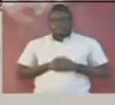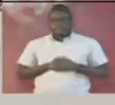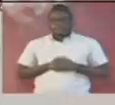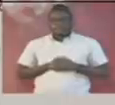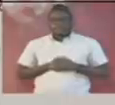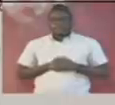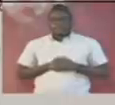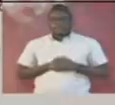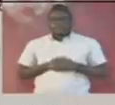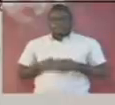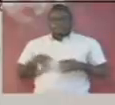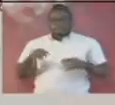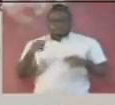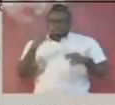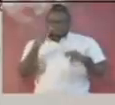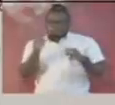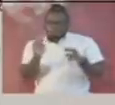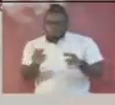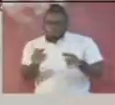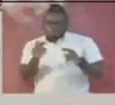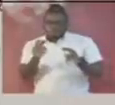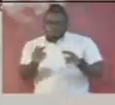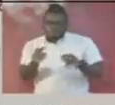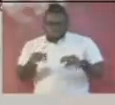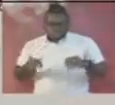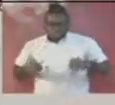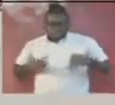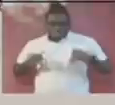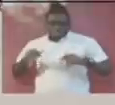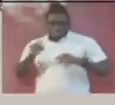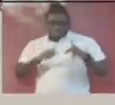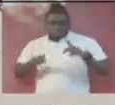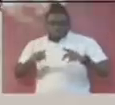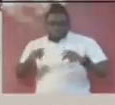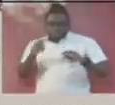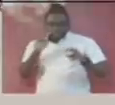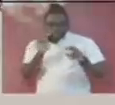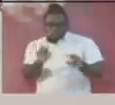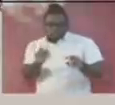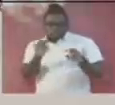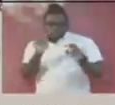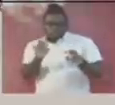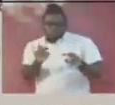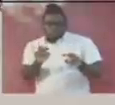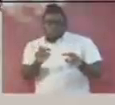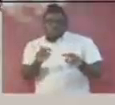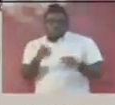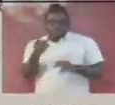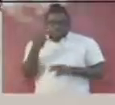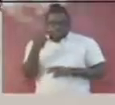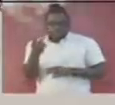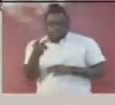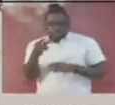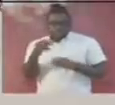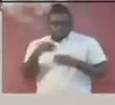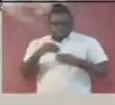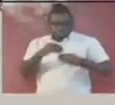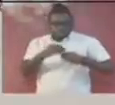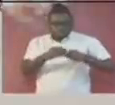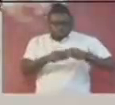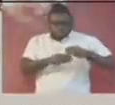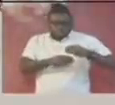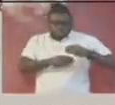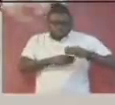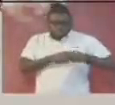You listen to them. You look out for any changes in their activities. Are they looking as though they're sad